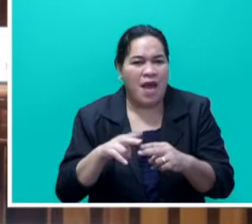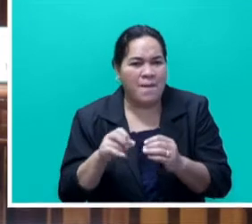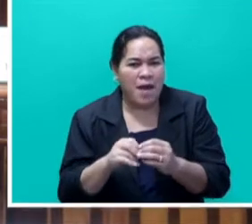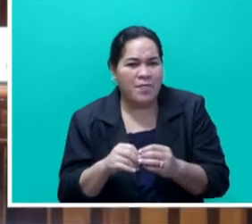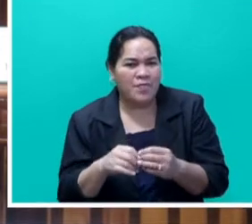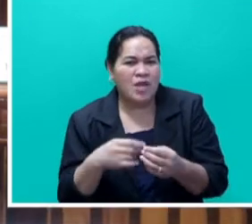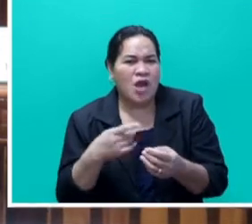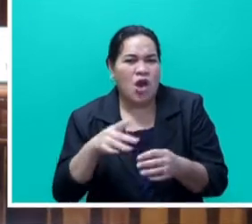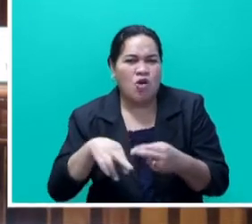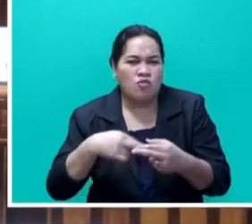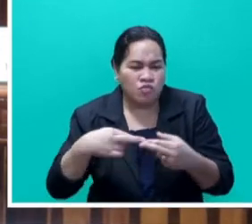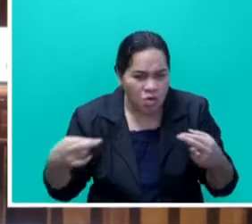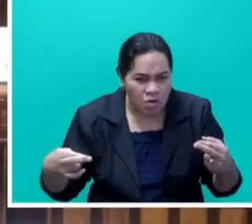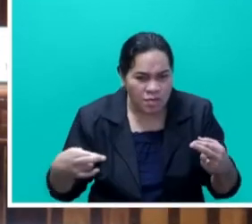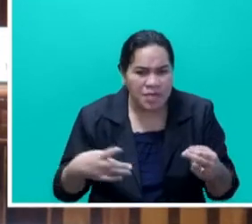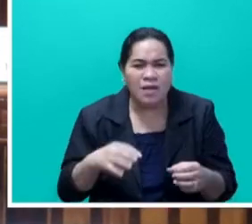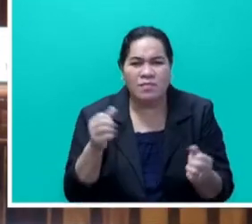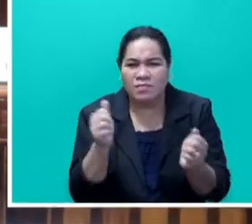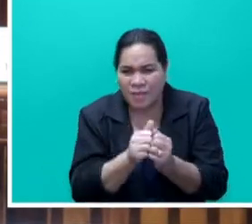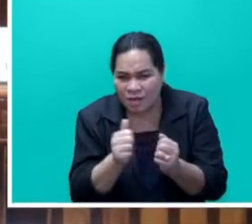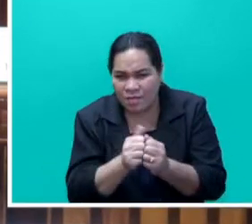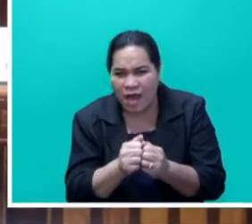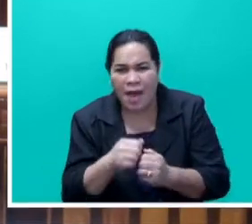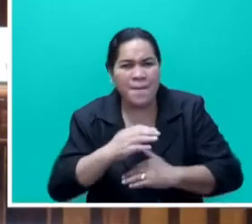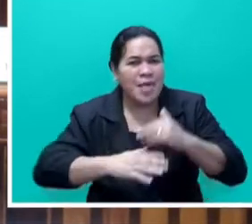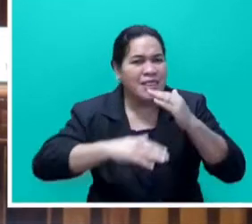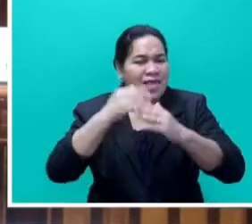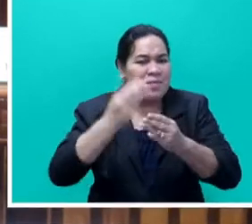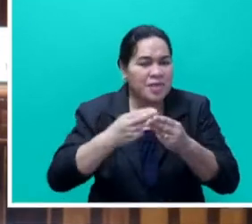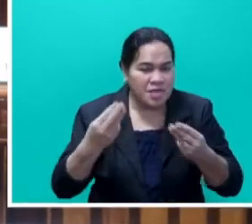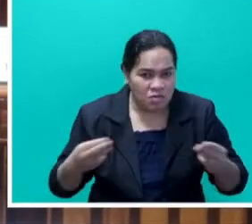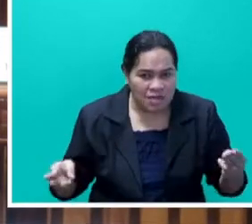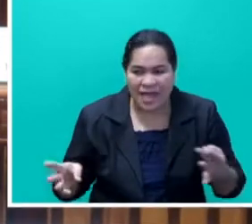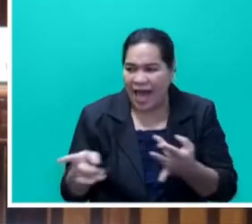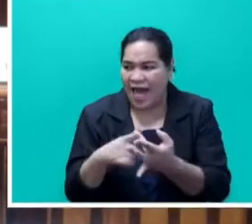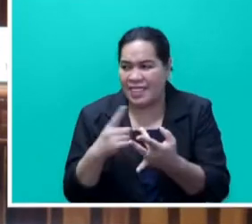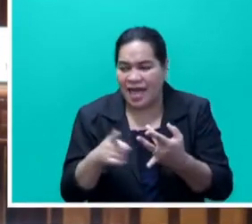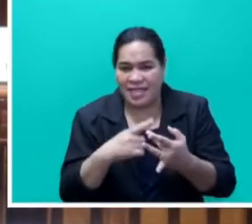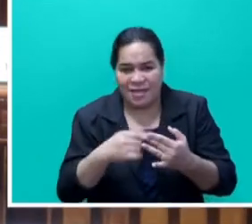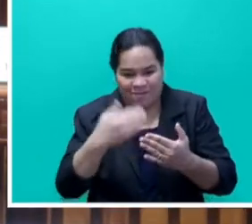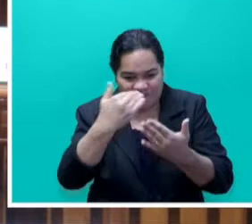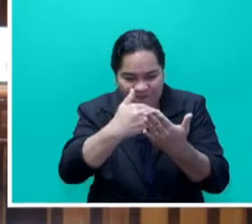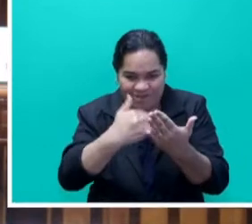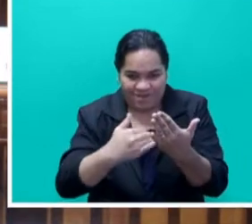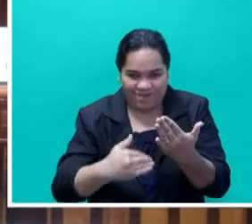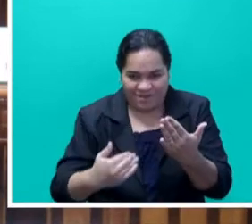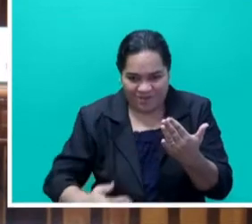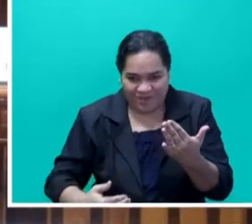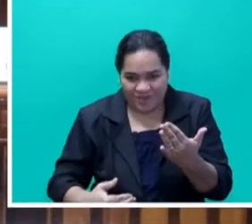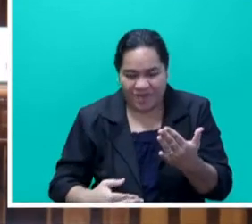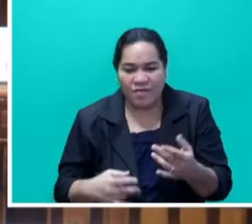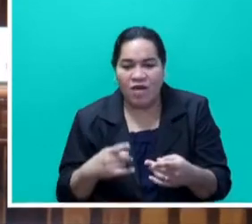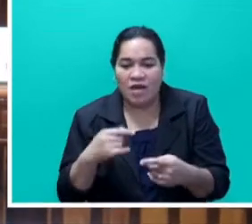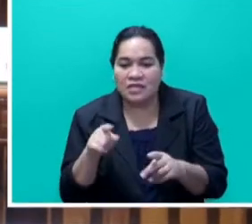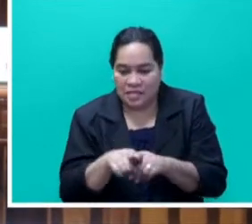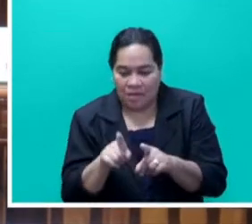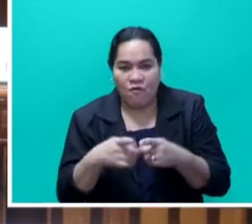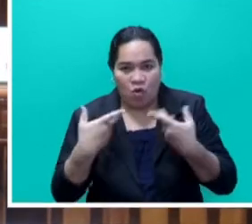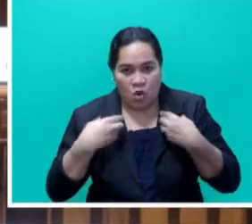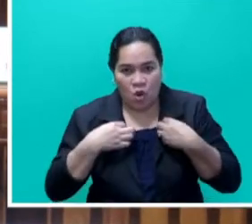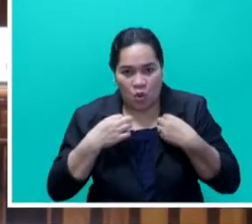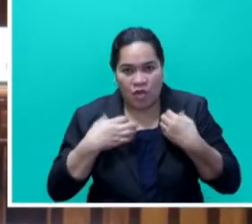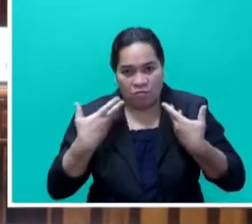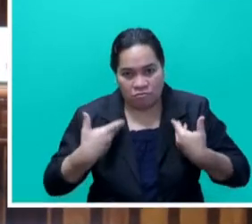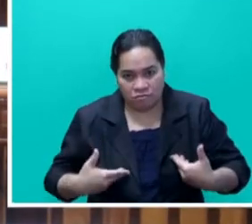textiles, paper, building material, and other byproducts, even for clothing too, Mr. Speaker, as I